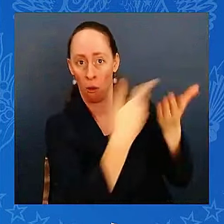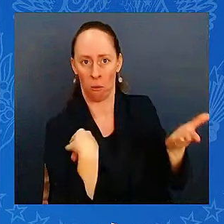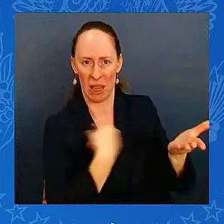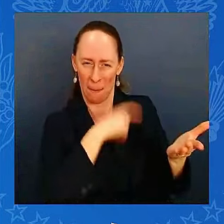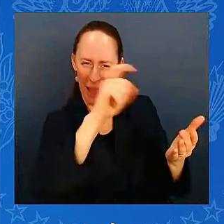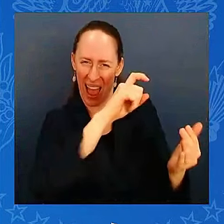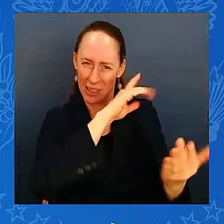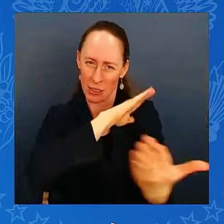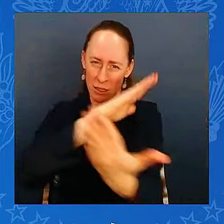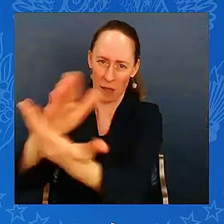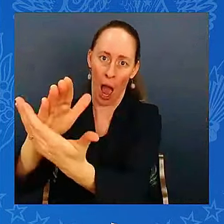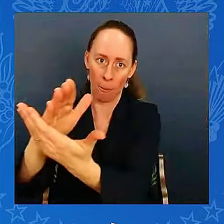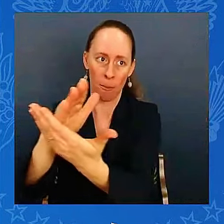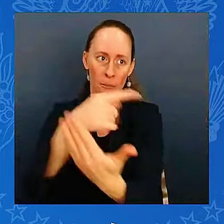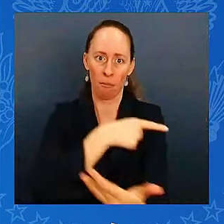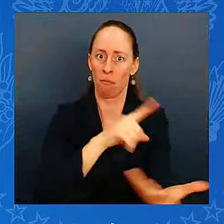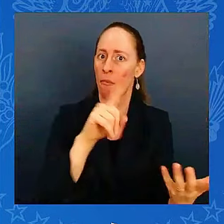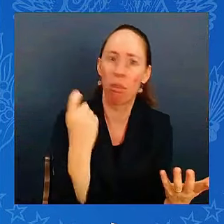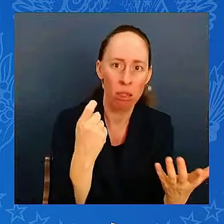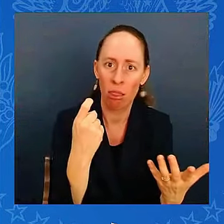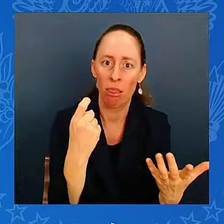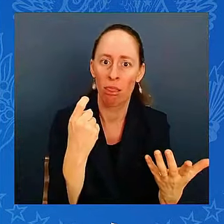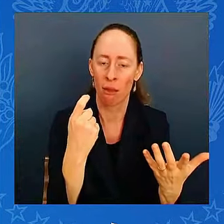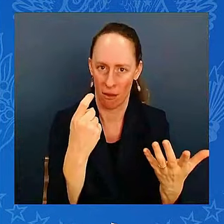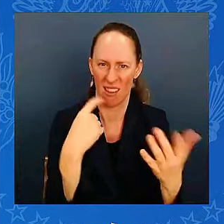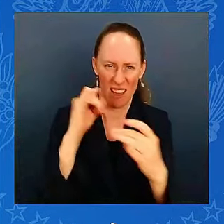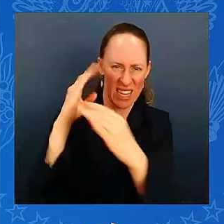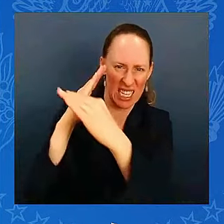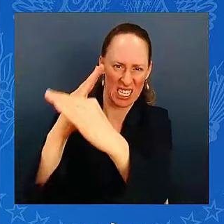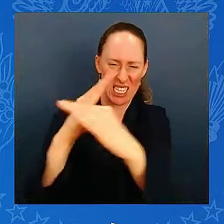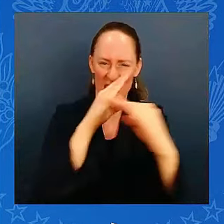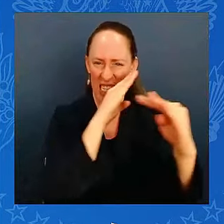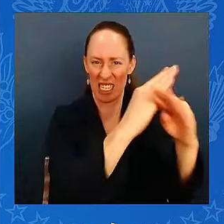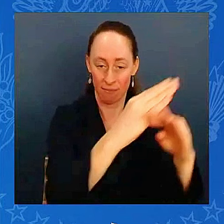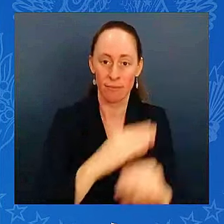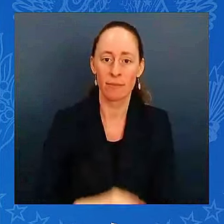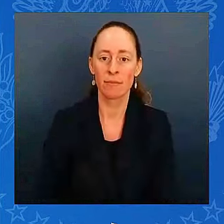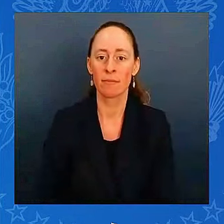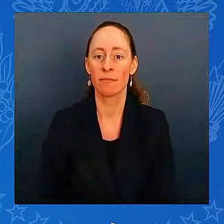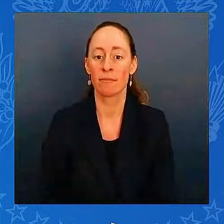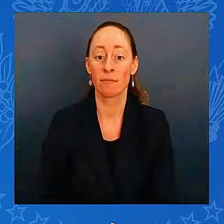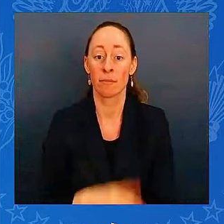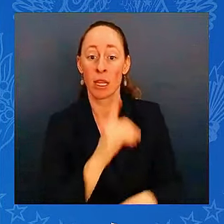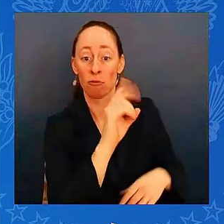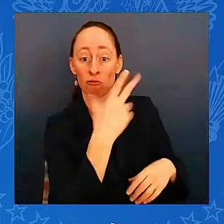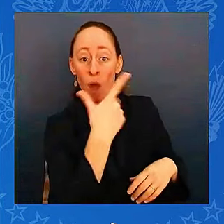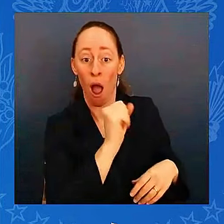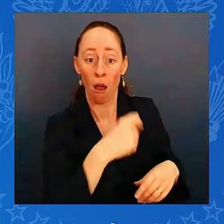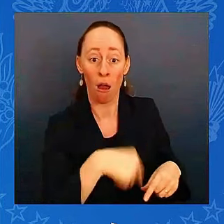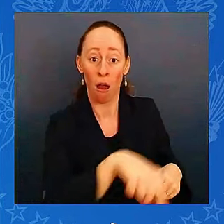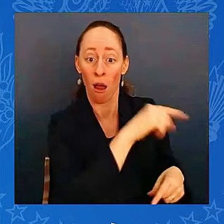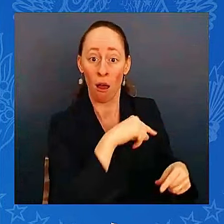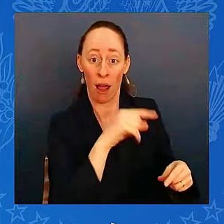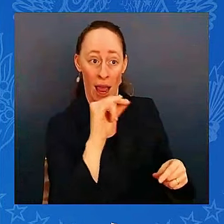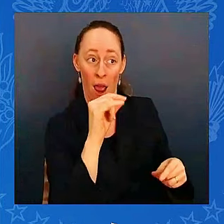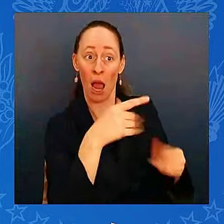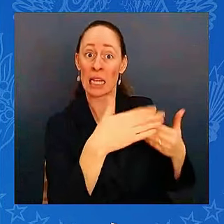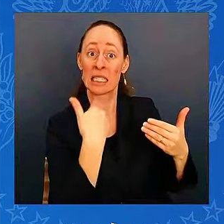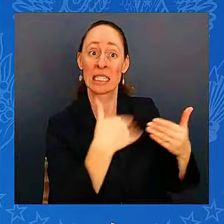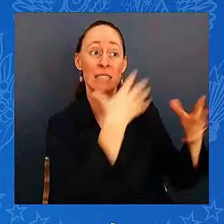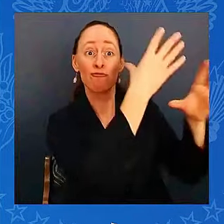supply market. When drugs is available, when it is easy of access, then the demand will